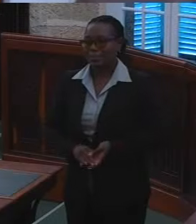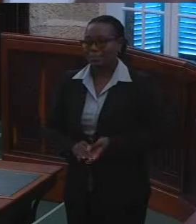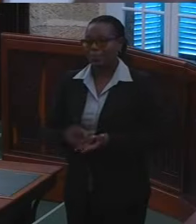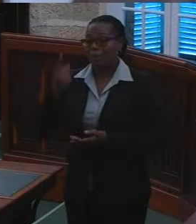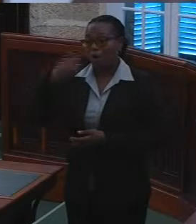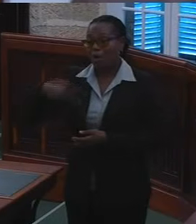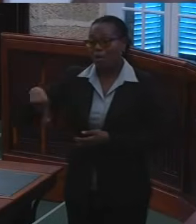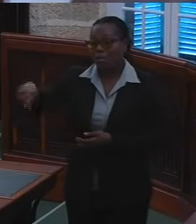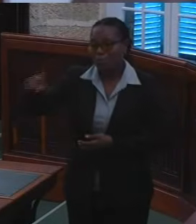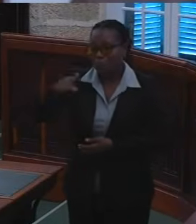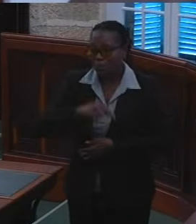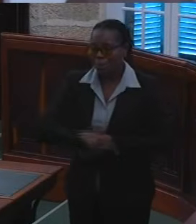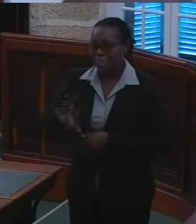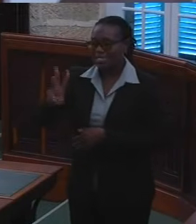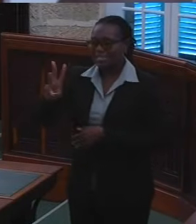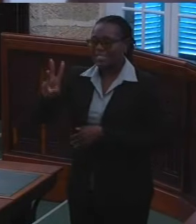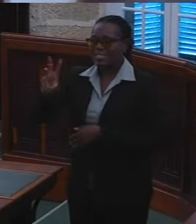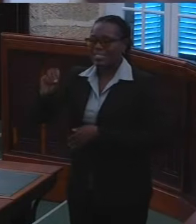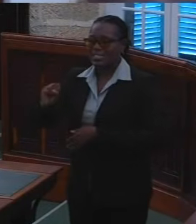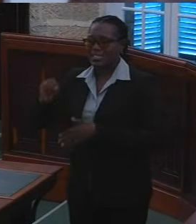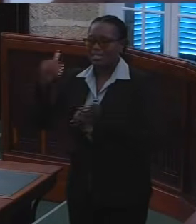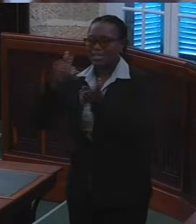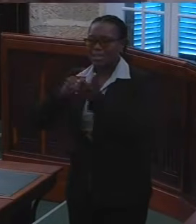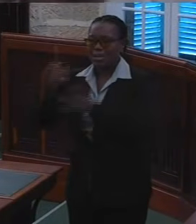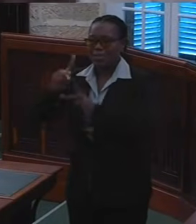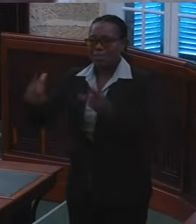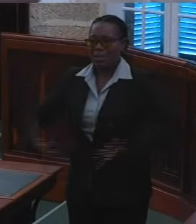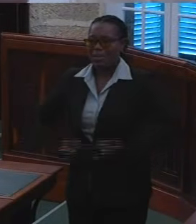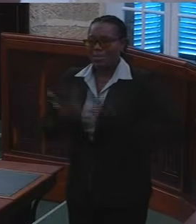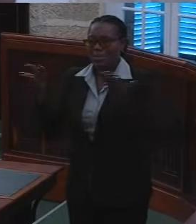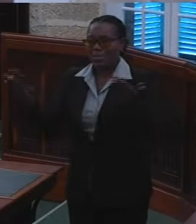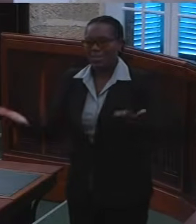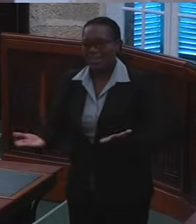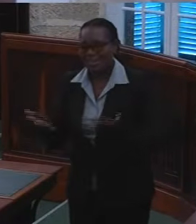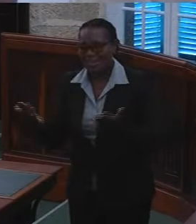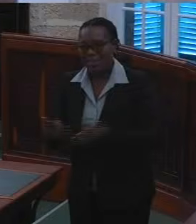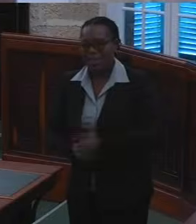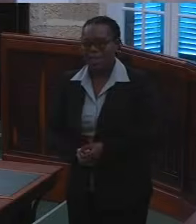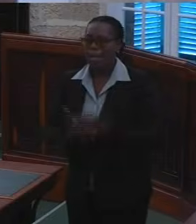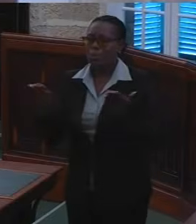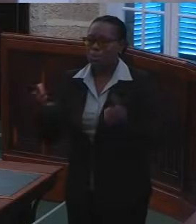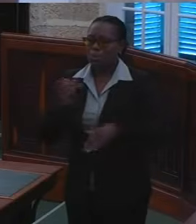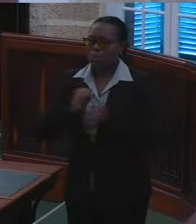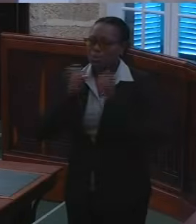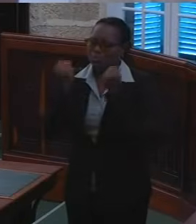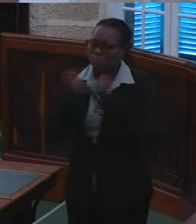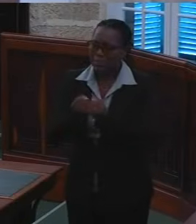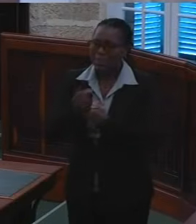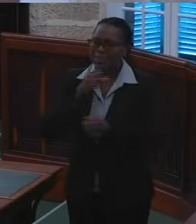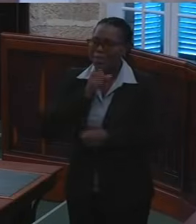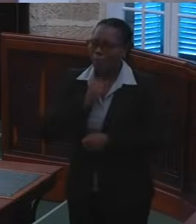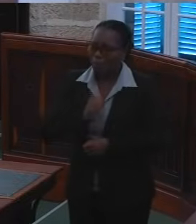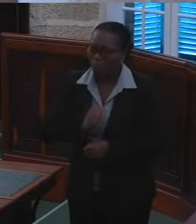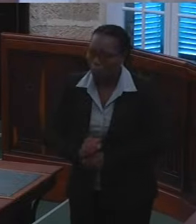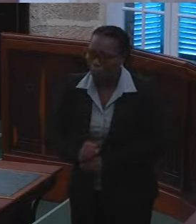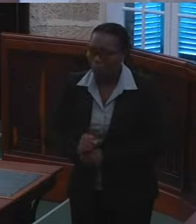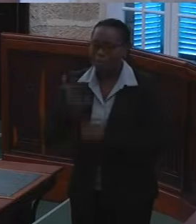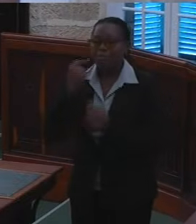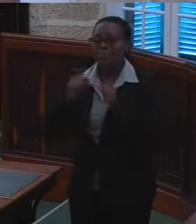those over 60,000 people who live in Barbados, recognizing that we are an aged society. And if we continue on this